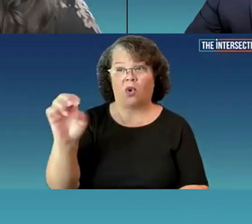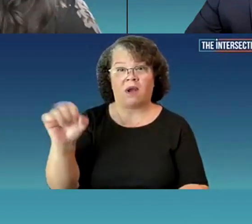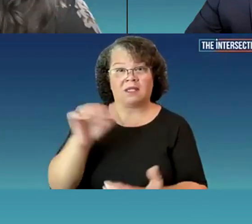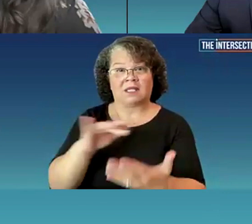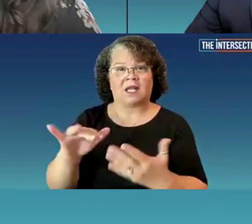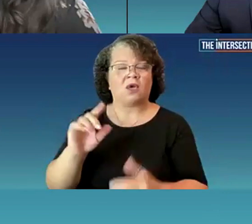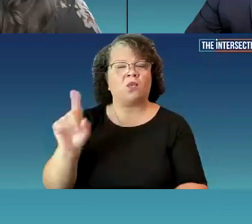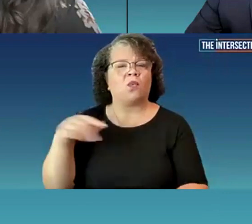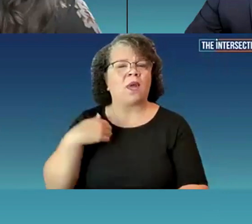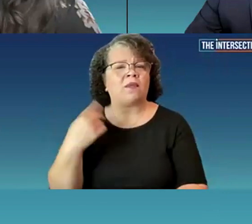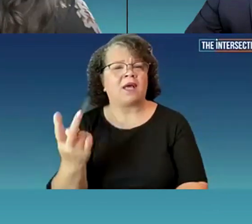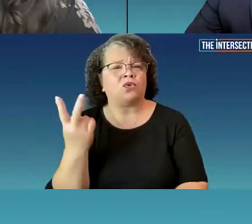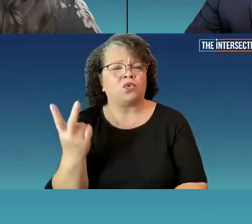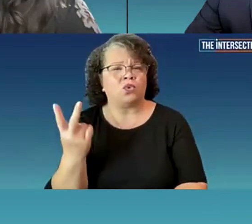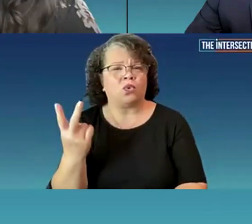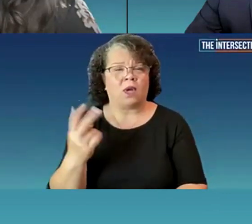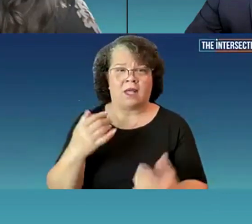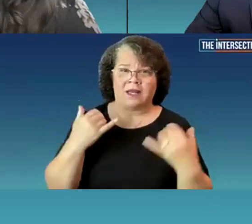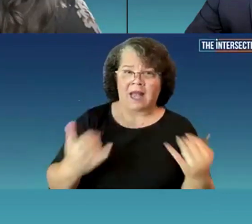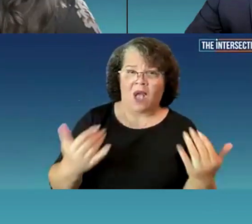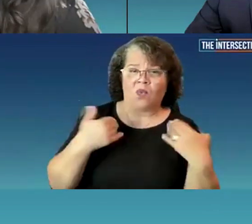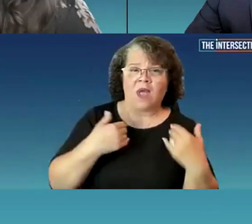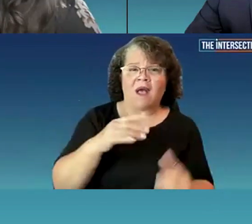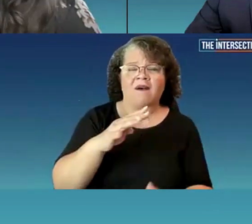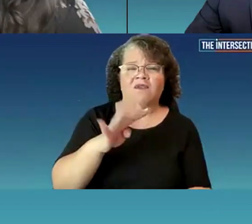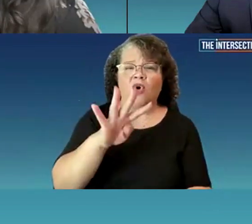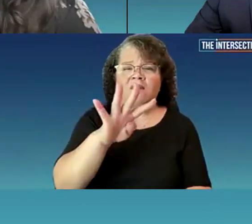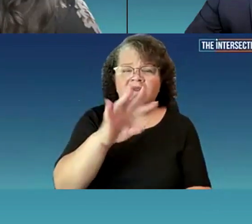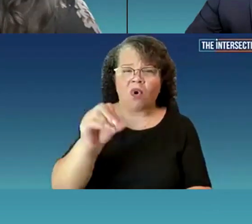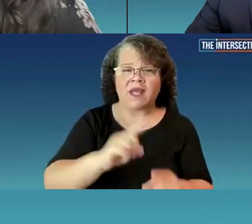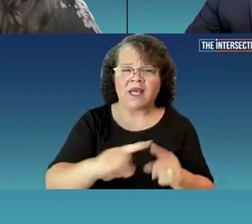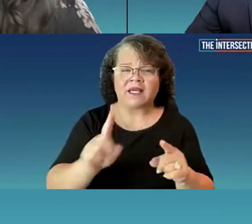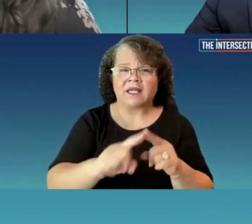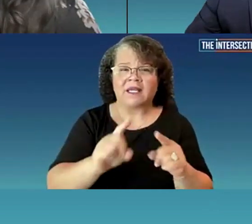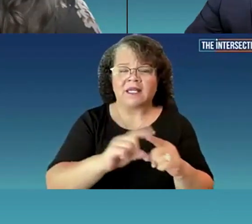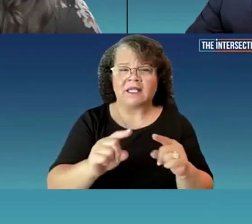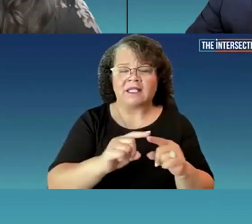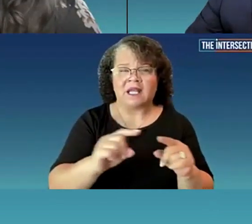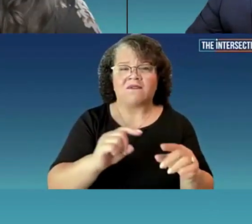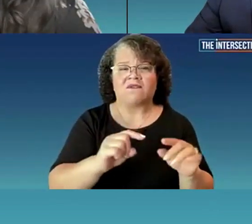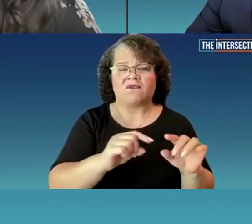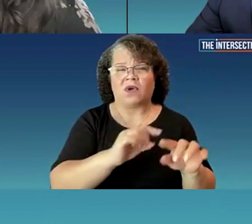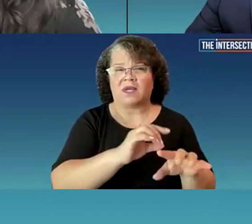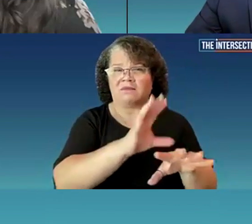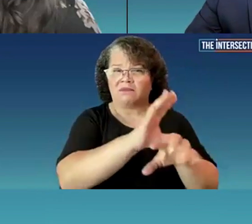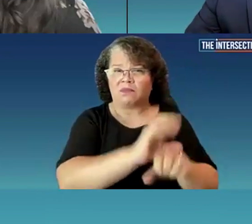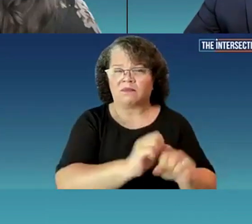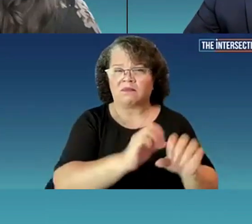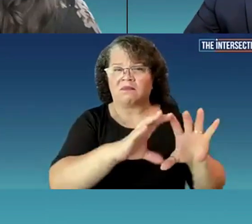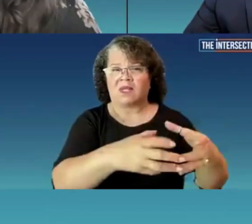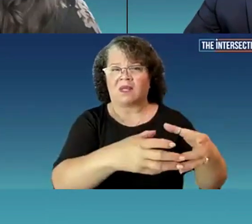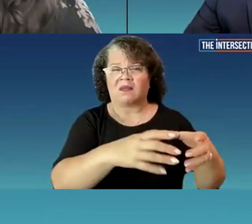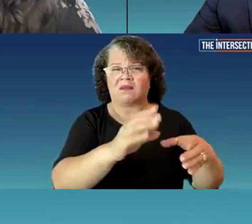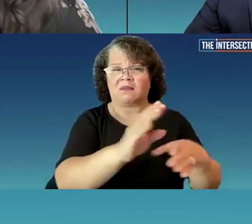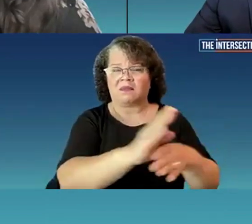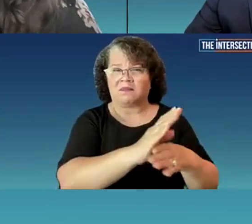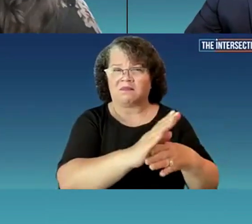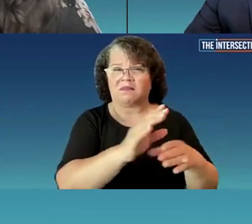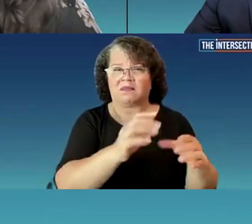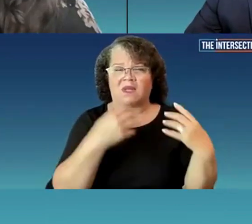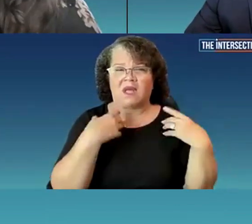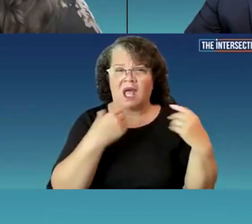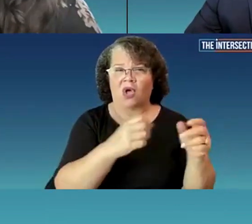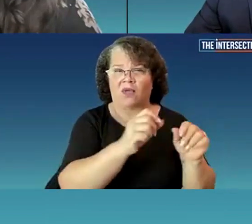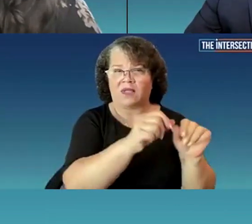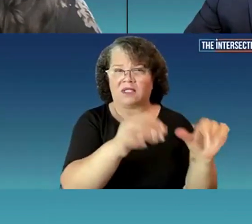got 40 practices in North Carolina that are using these same tools that Sam talked about, the real-time registry, the